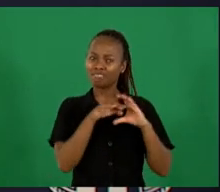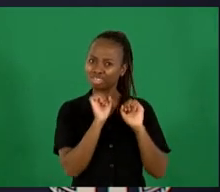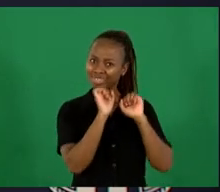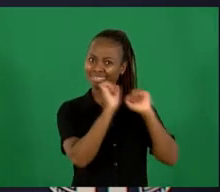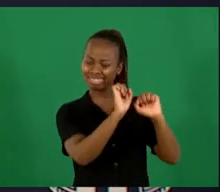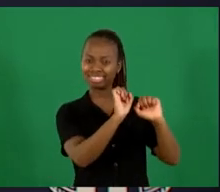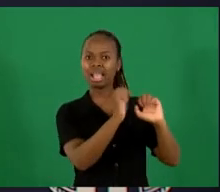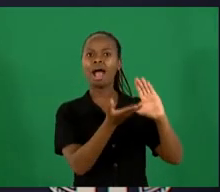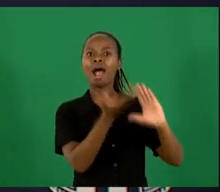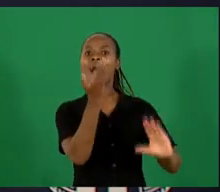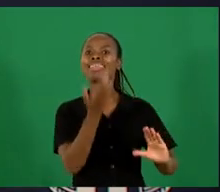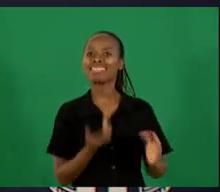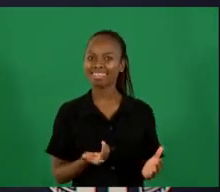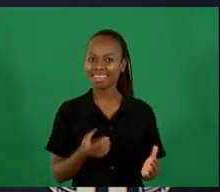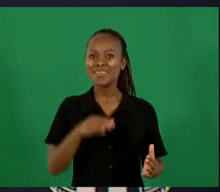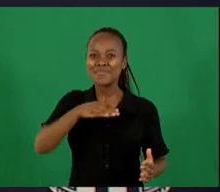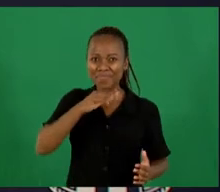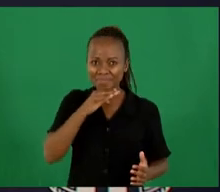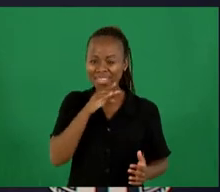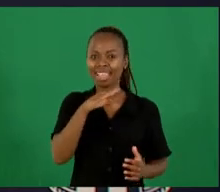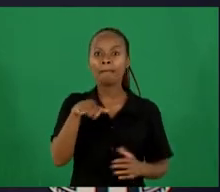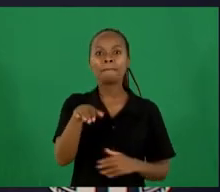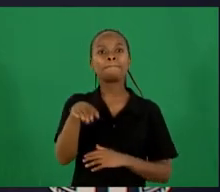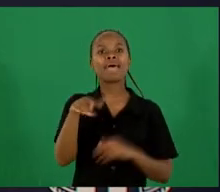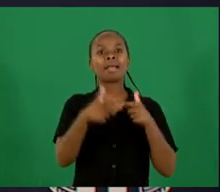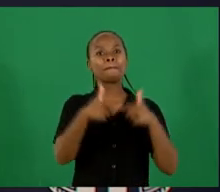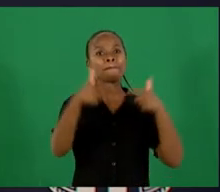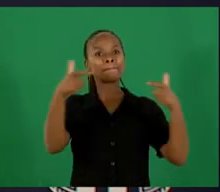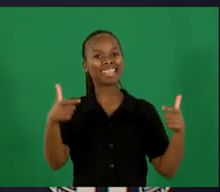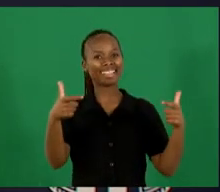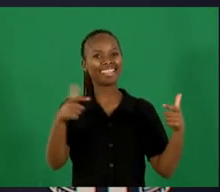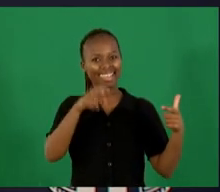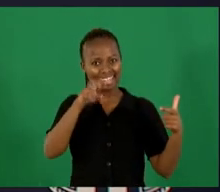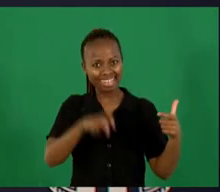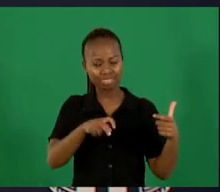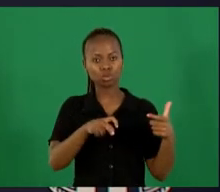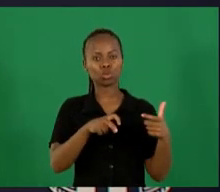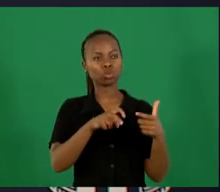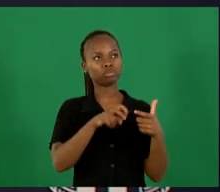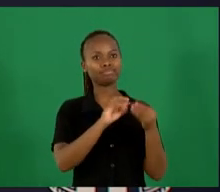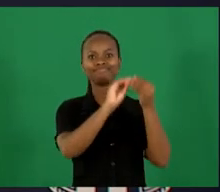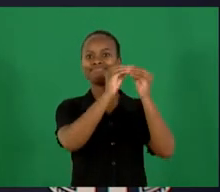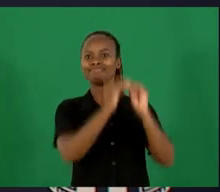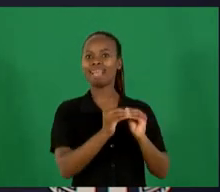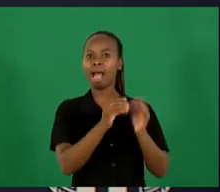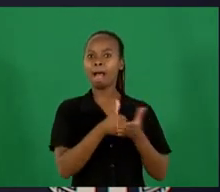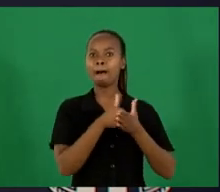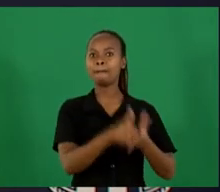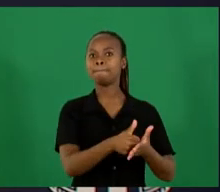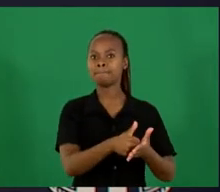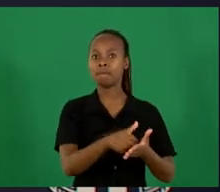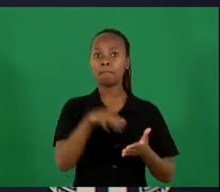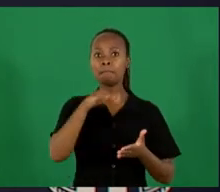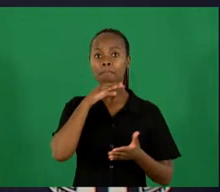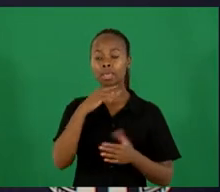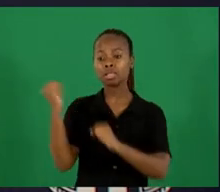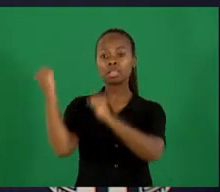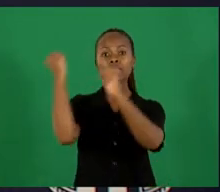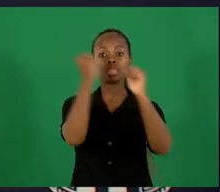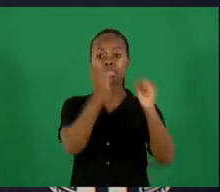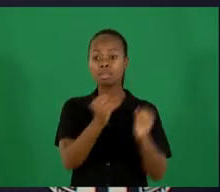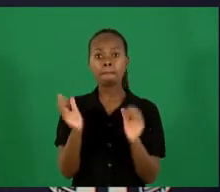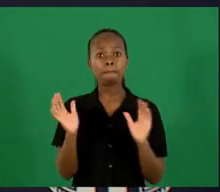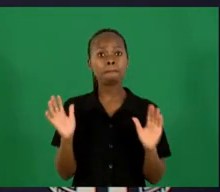stability, cannot just talk about restoring price stability, but have got to demonstrate in